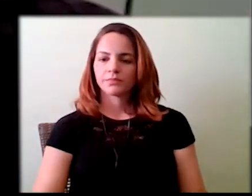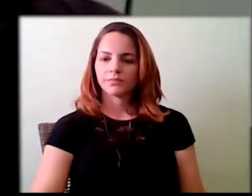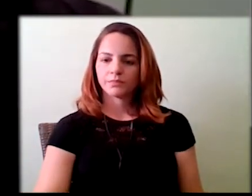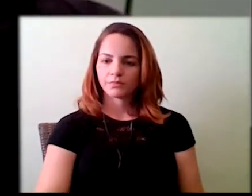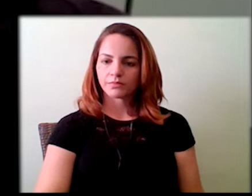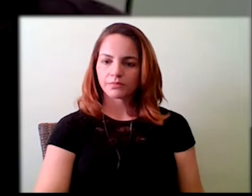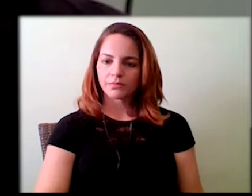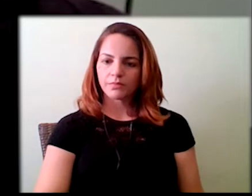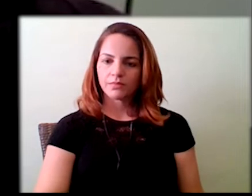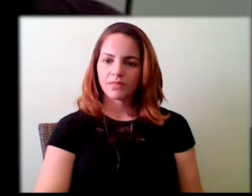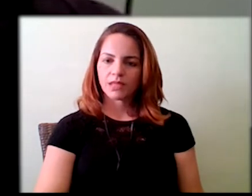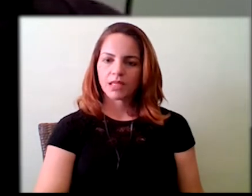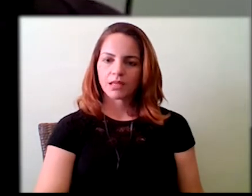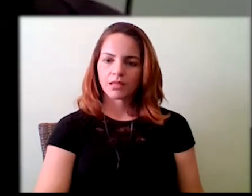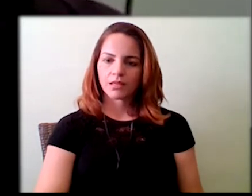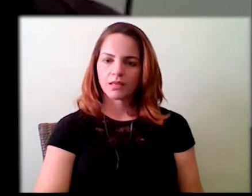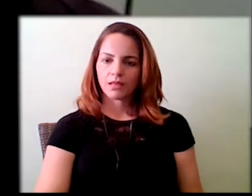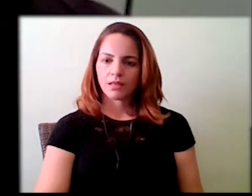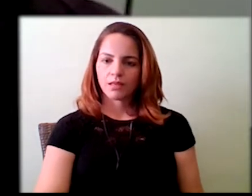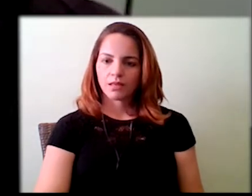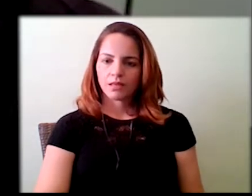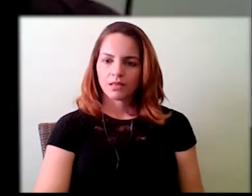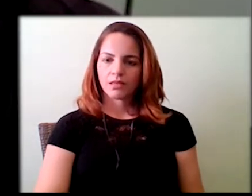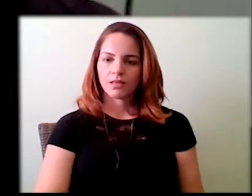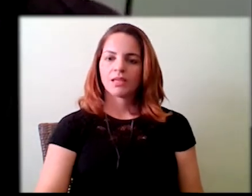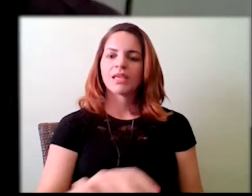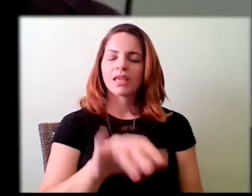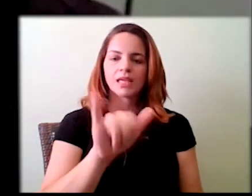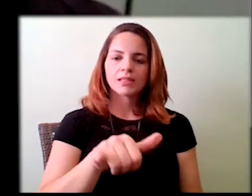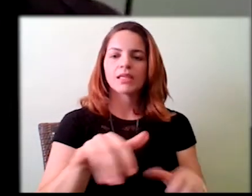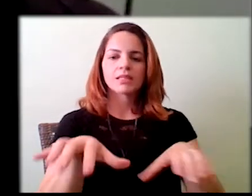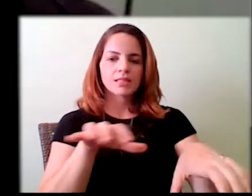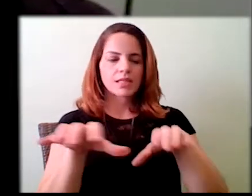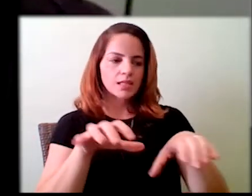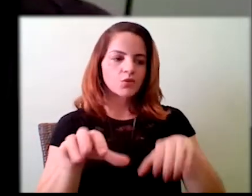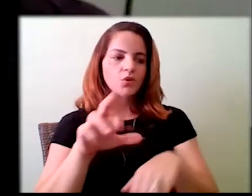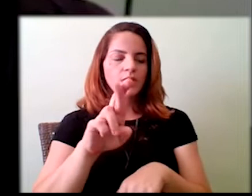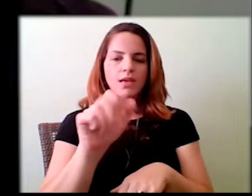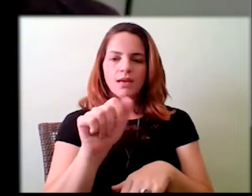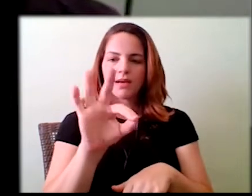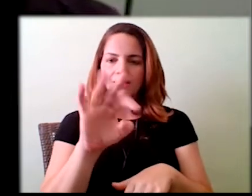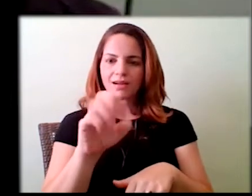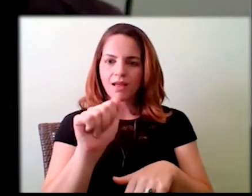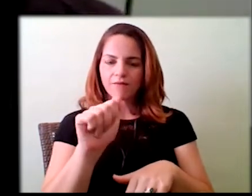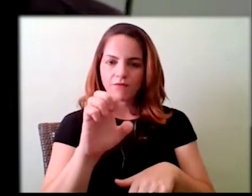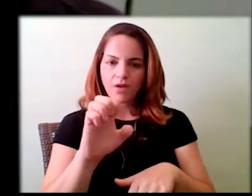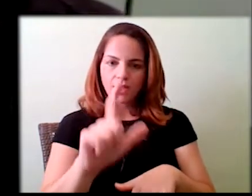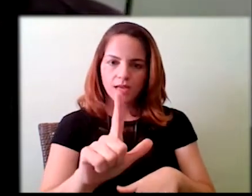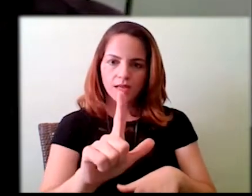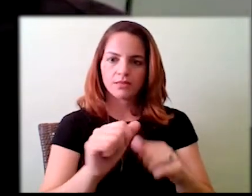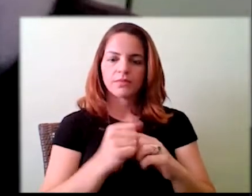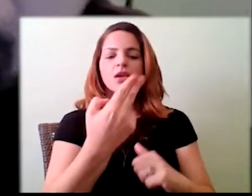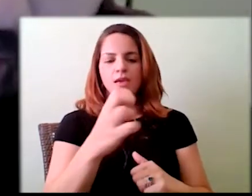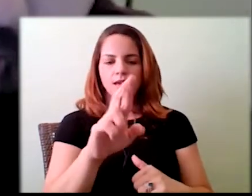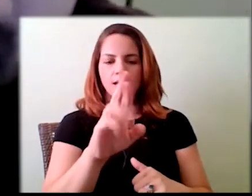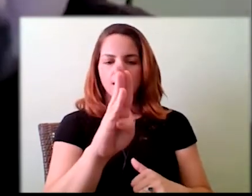This is the fully revised and updated third edition by Herbert Raphael. This portable and informative field guide describes